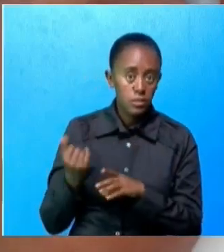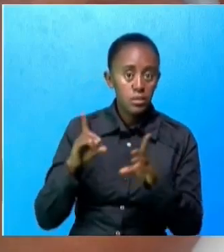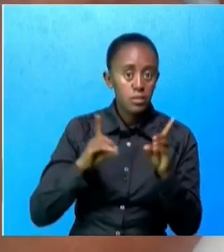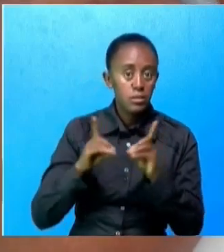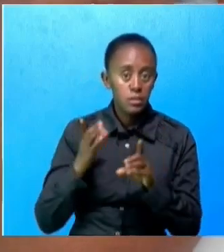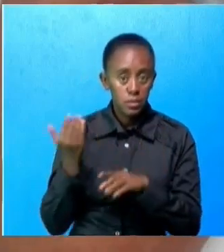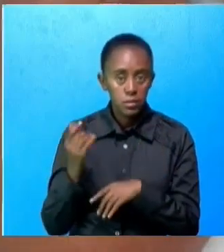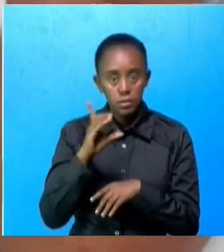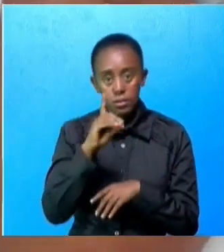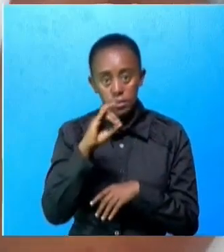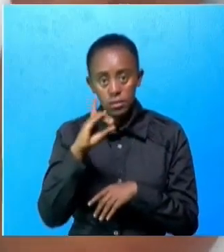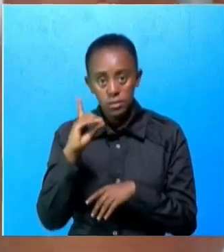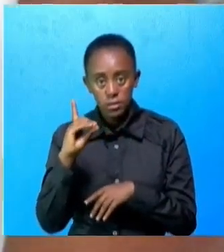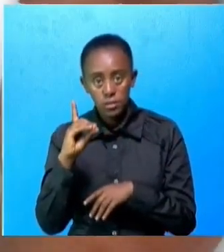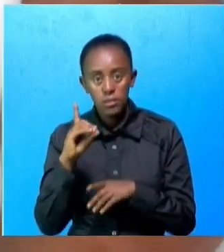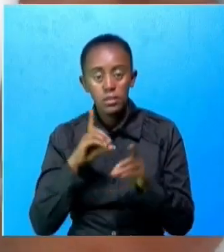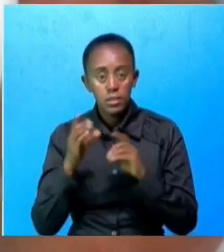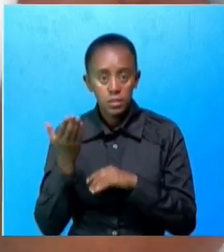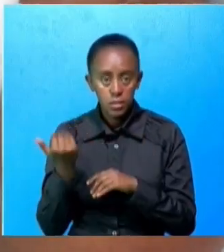do